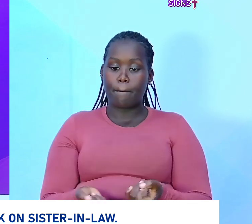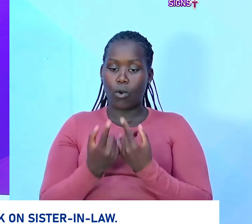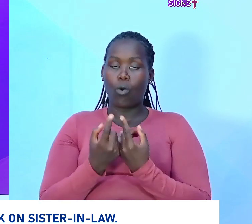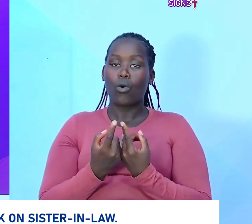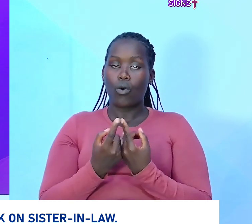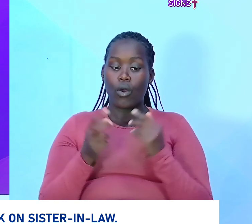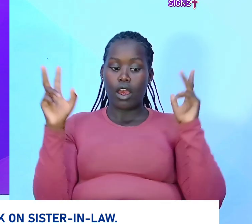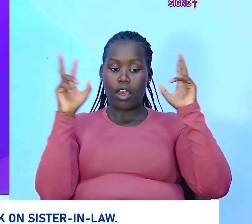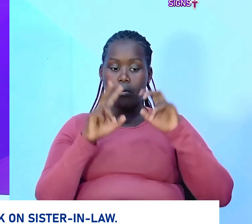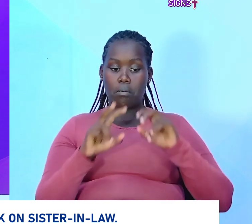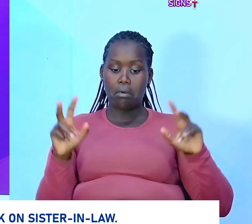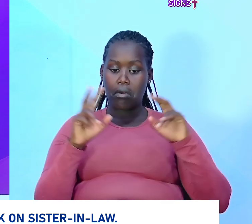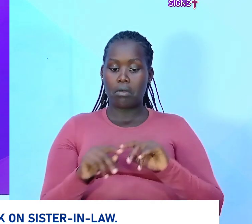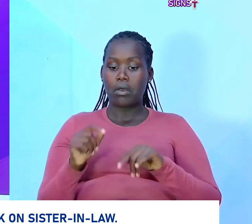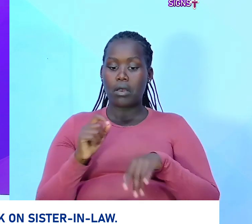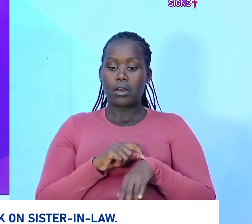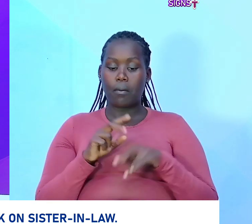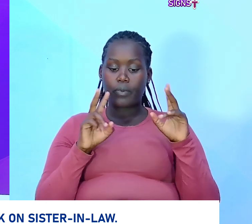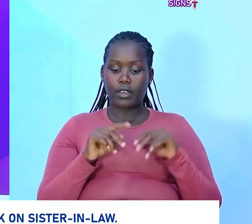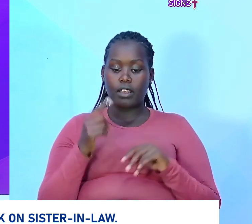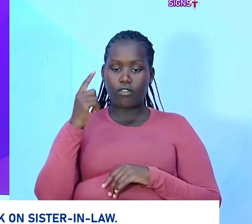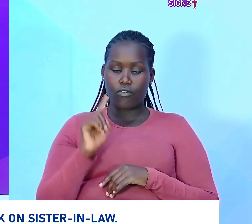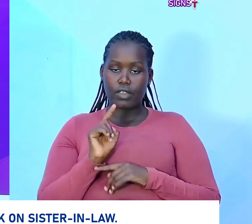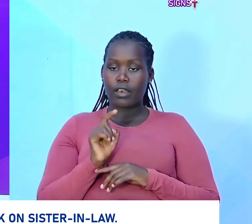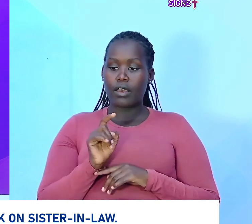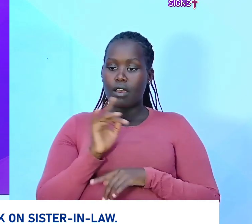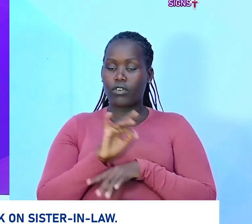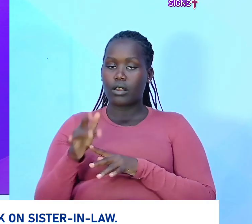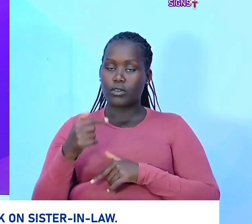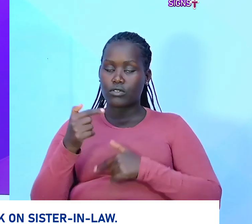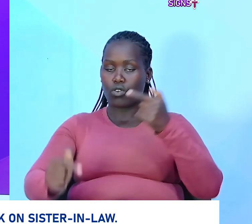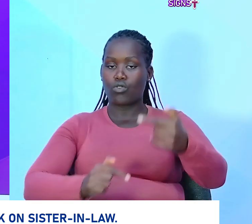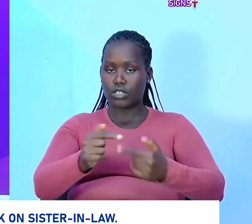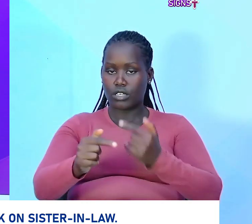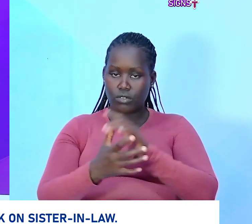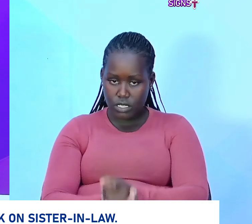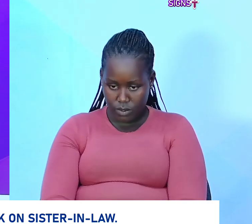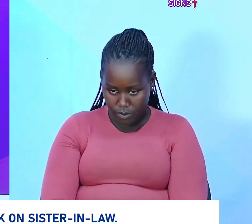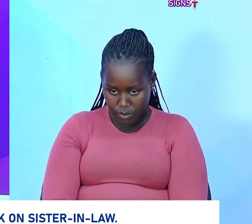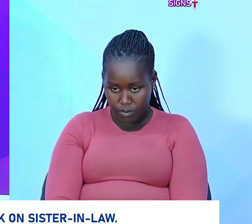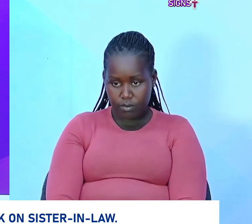investigations as the search for the perpetrators continues.